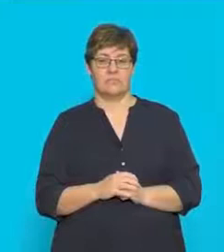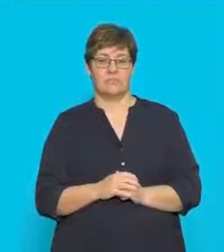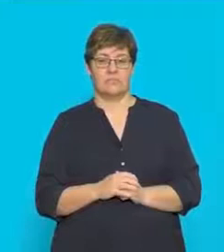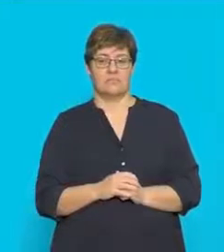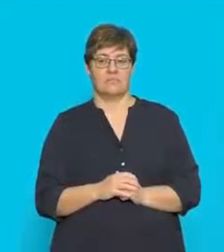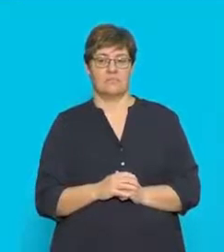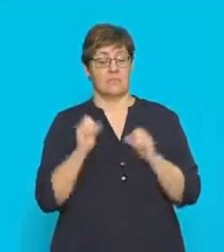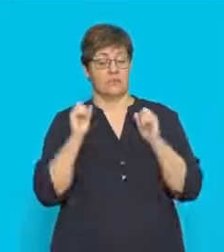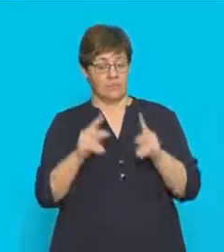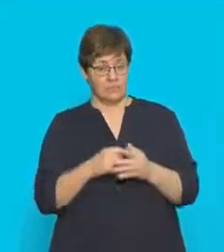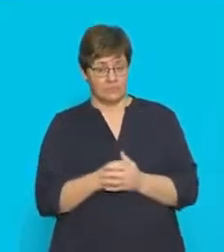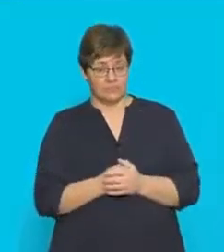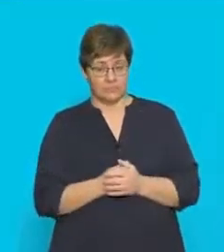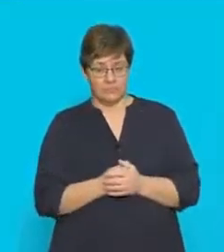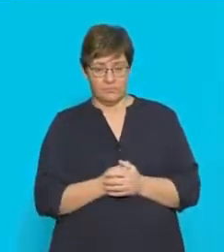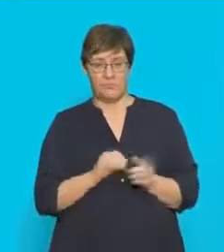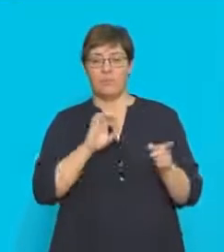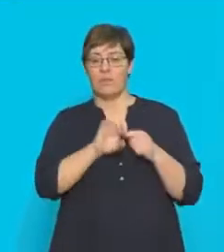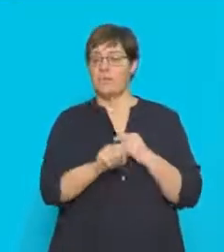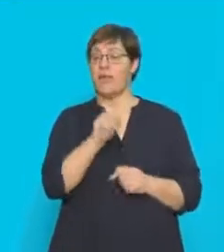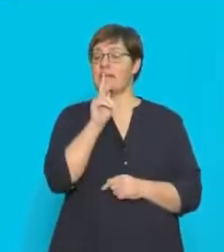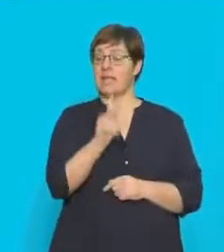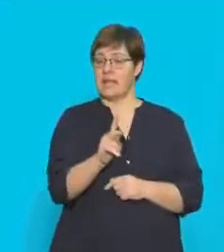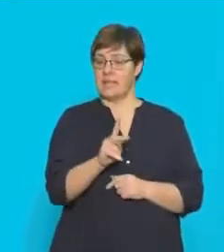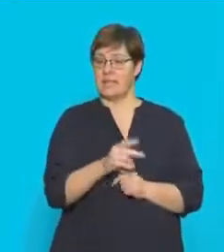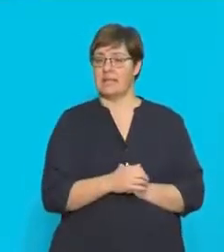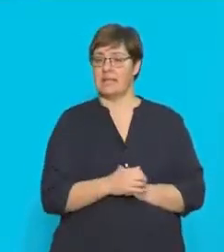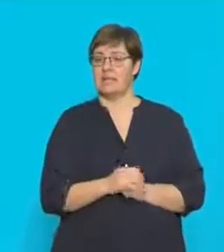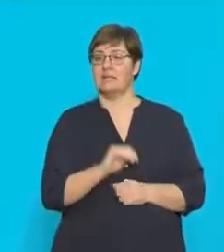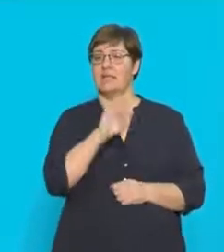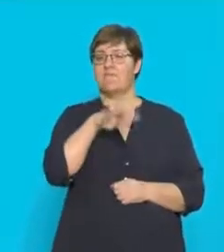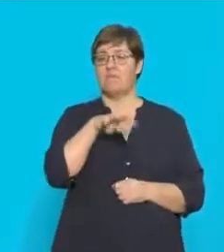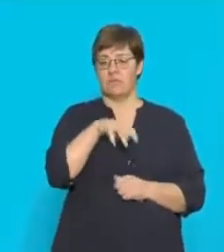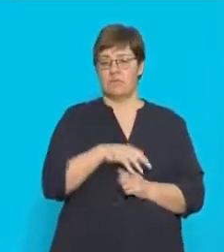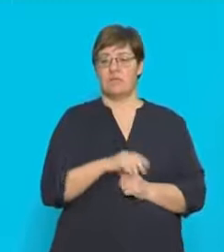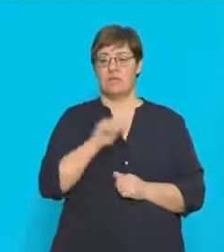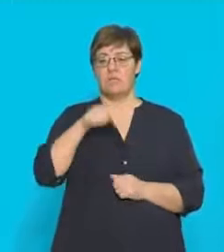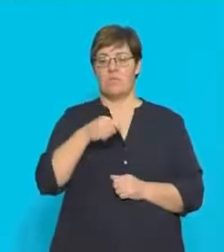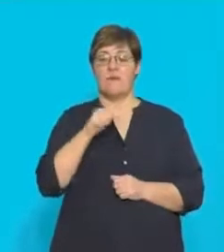Okay, so we found out that k was